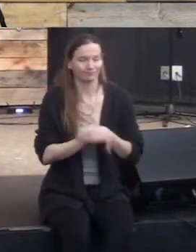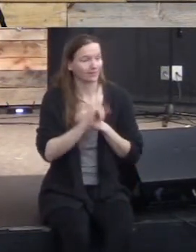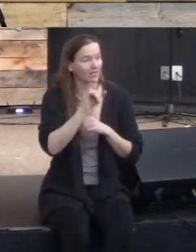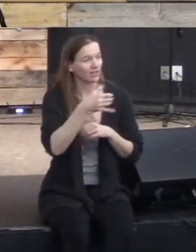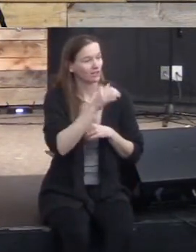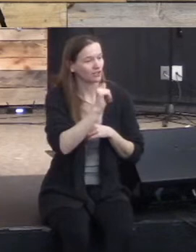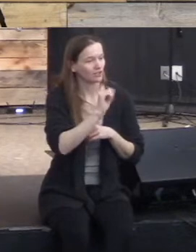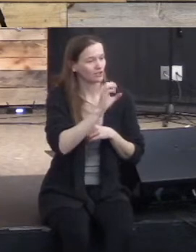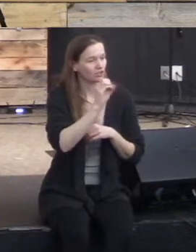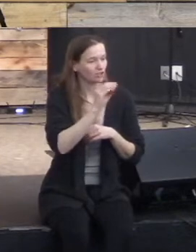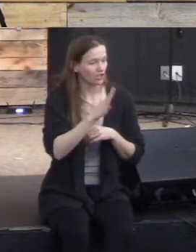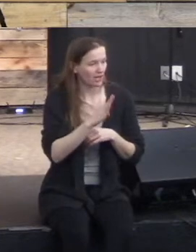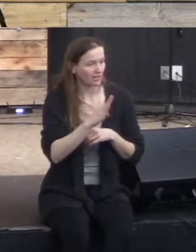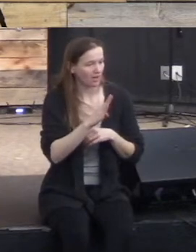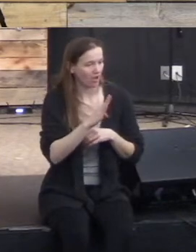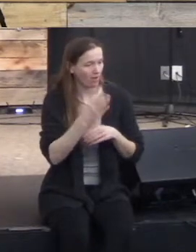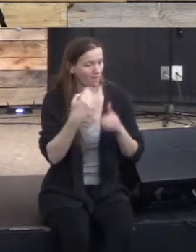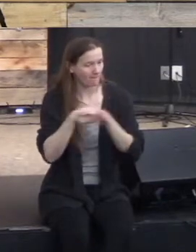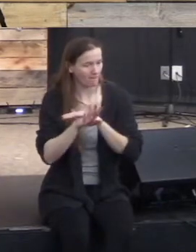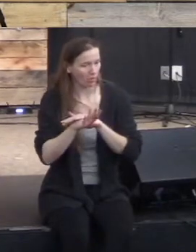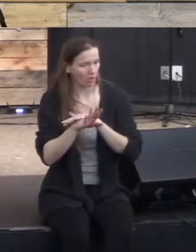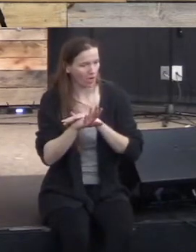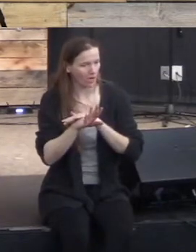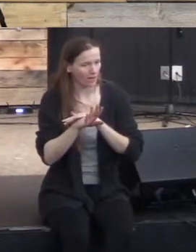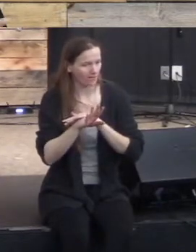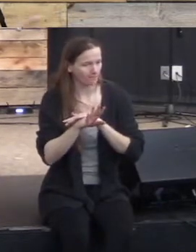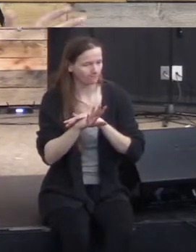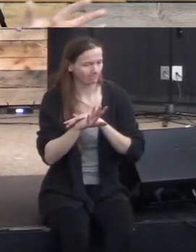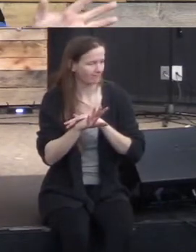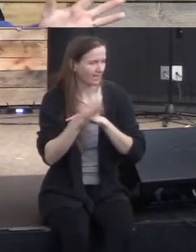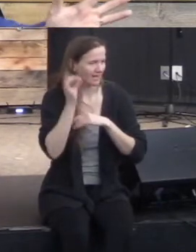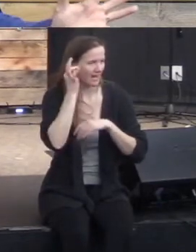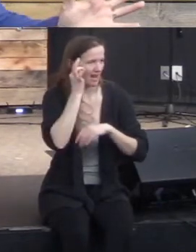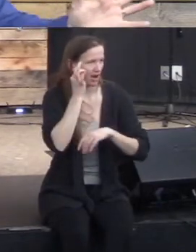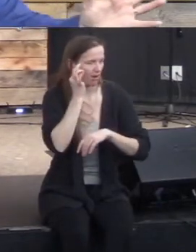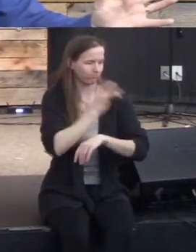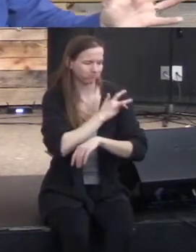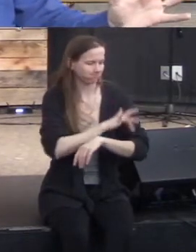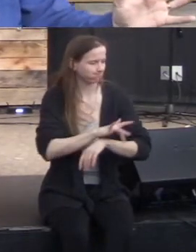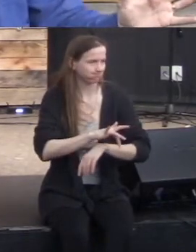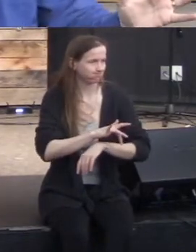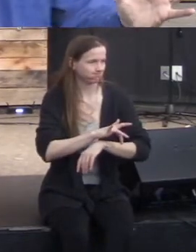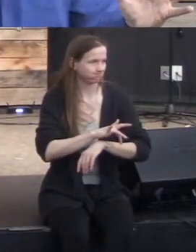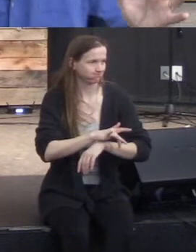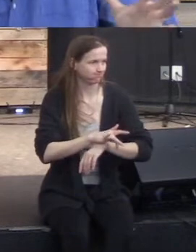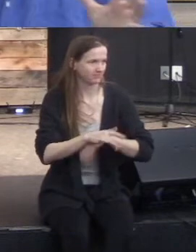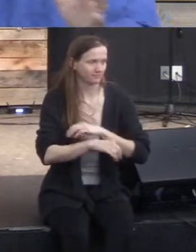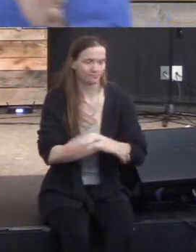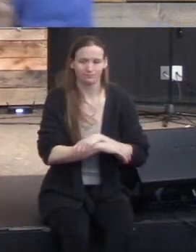Genetics were much kinder to Jacob. He was awesome. You know,